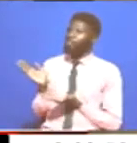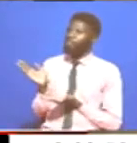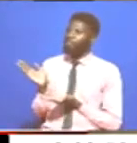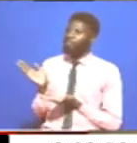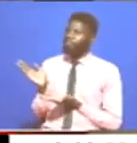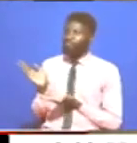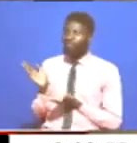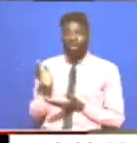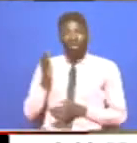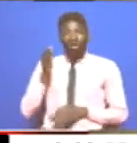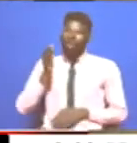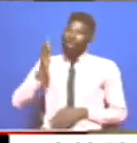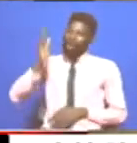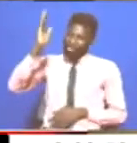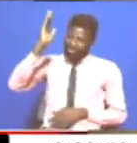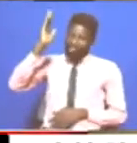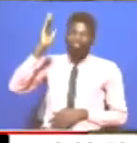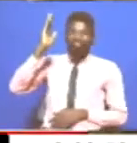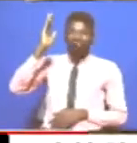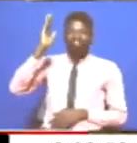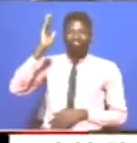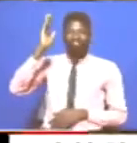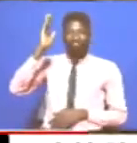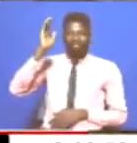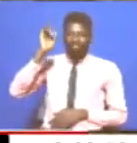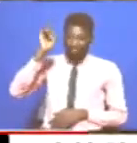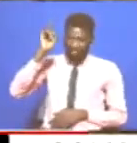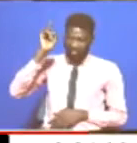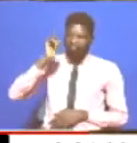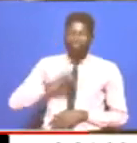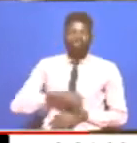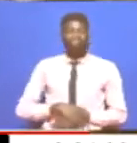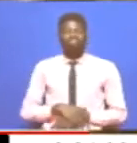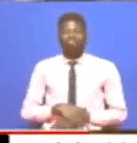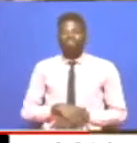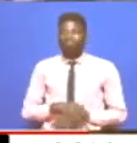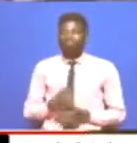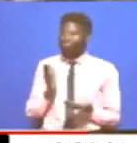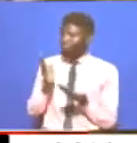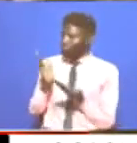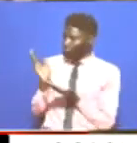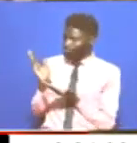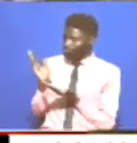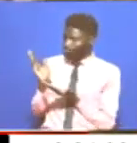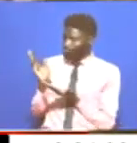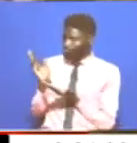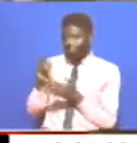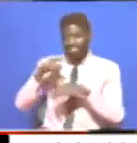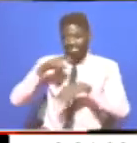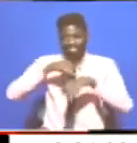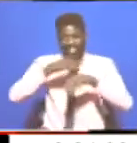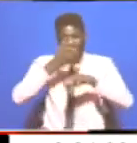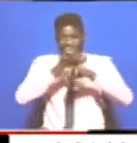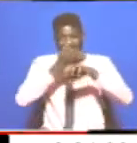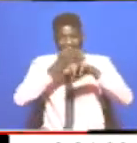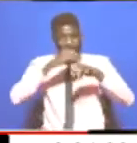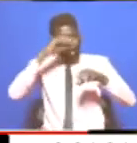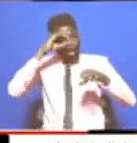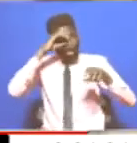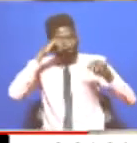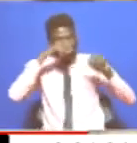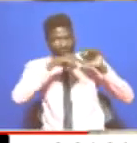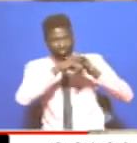Mungu wa juu ni ule mungu mwingine ule uko kule juu. It is at the heart of the cave that we are revealed fully